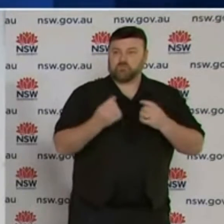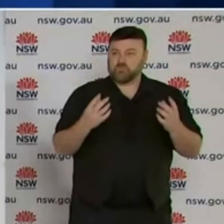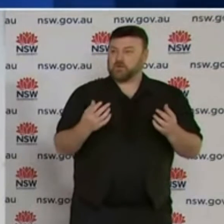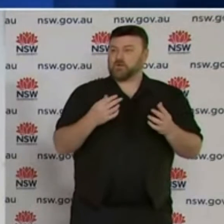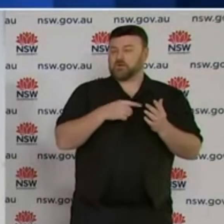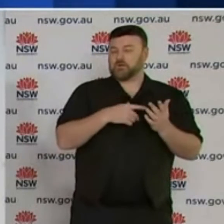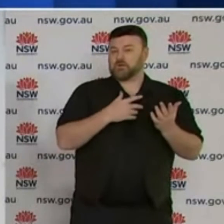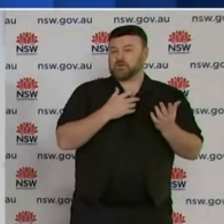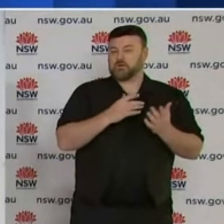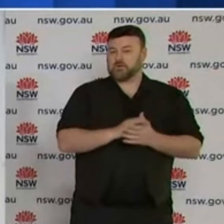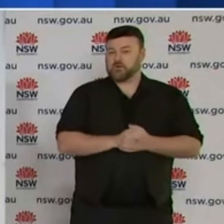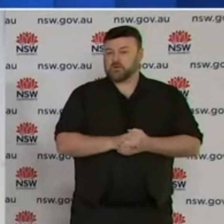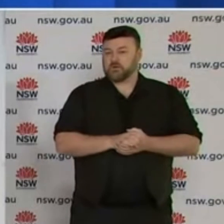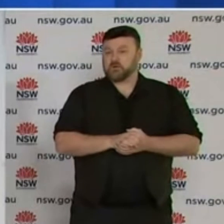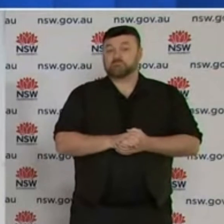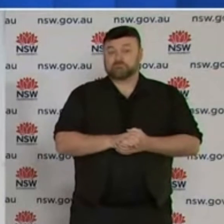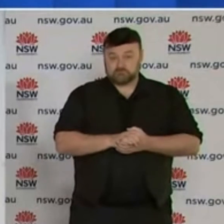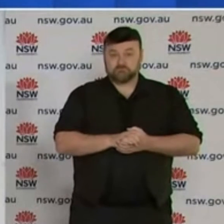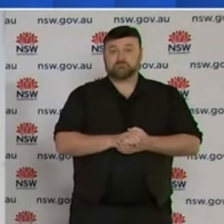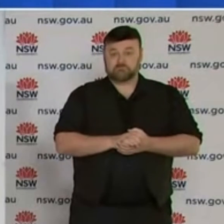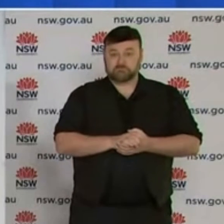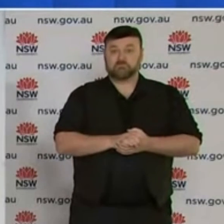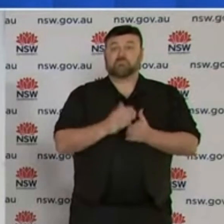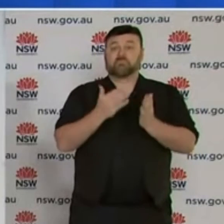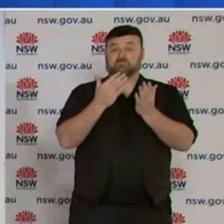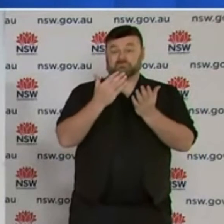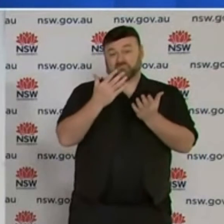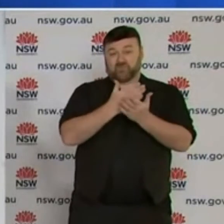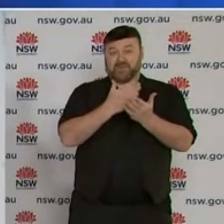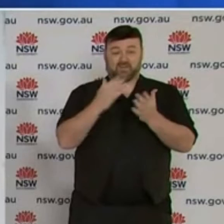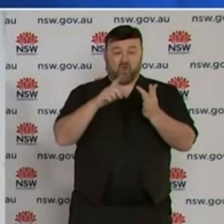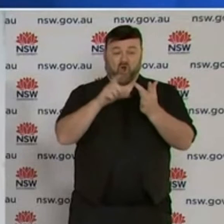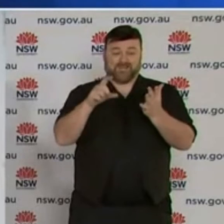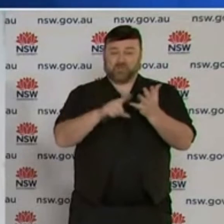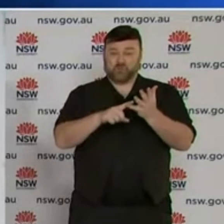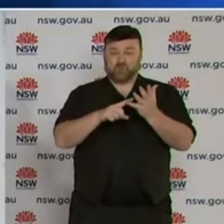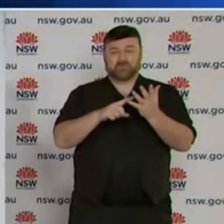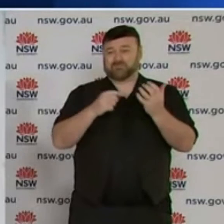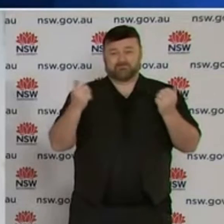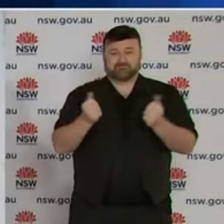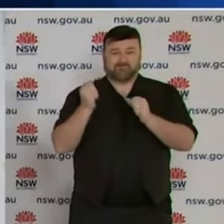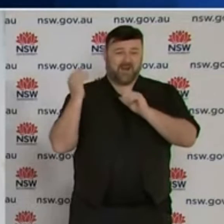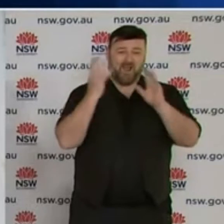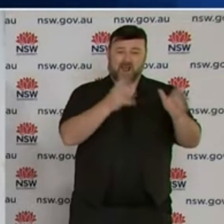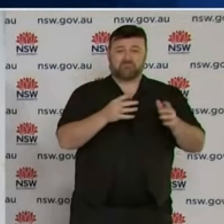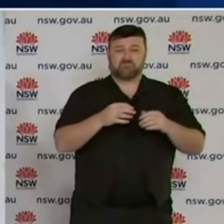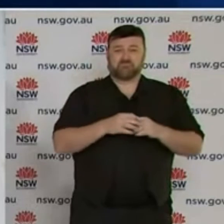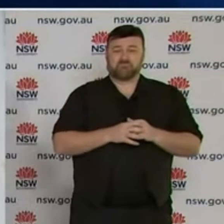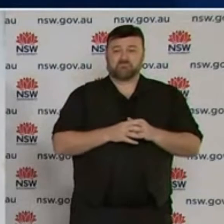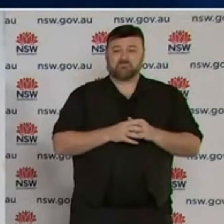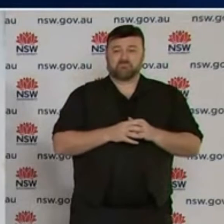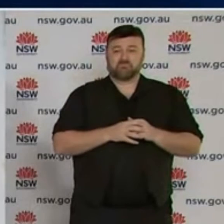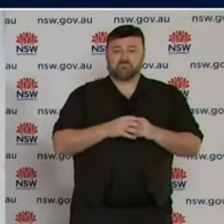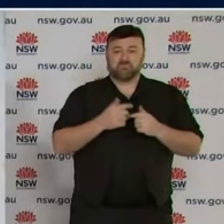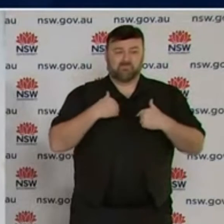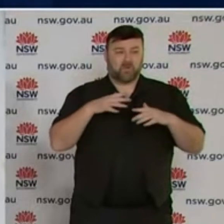materialise, because at the peak there's a lot of people in ICU. The system is technically overwhelmed, although we've planned for it and we know what to do. We don't want to